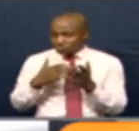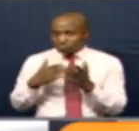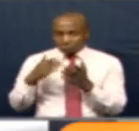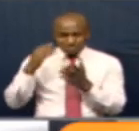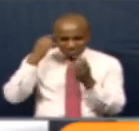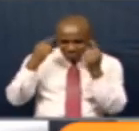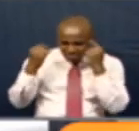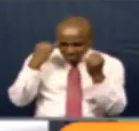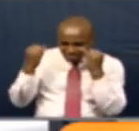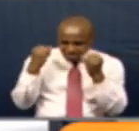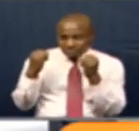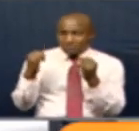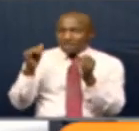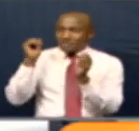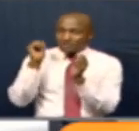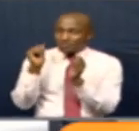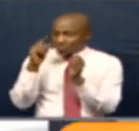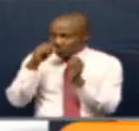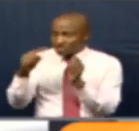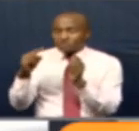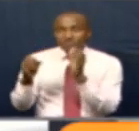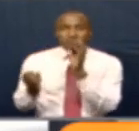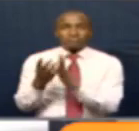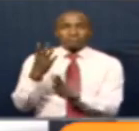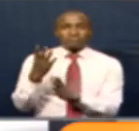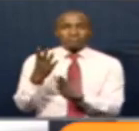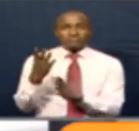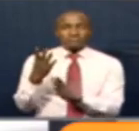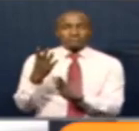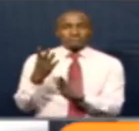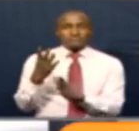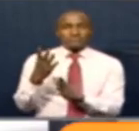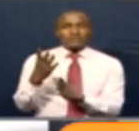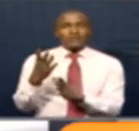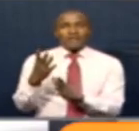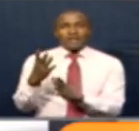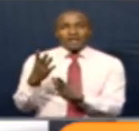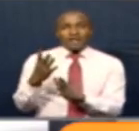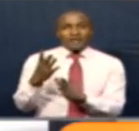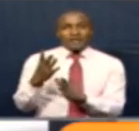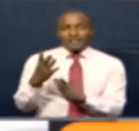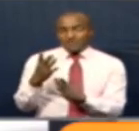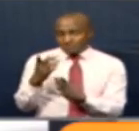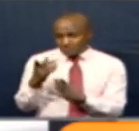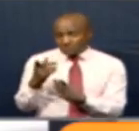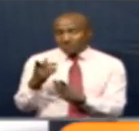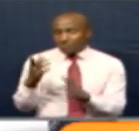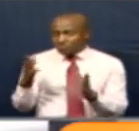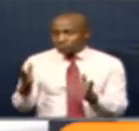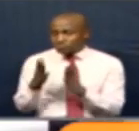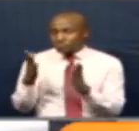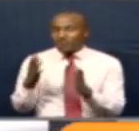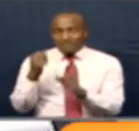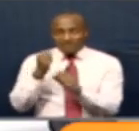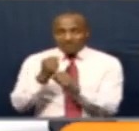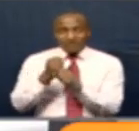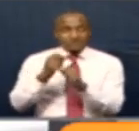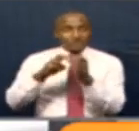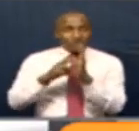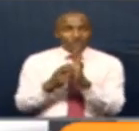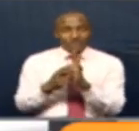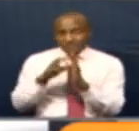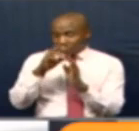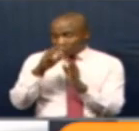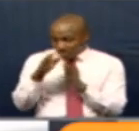and sanctions policy. And essentially trying to recalibrate our performance contracting framework.